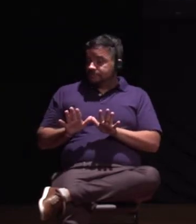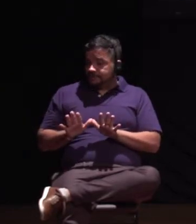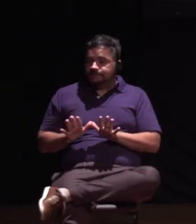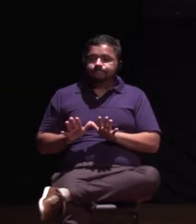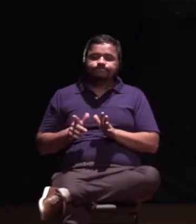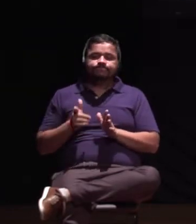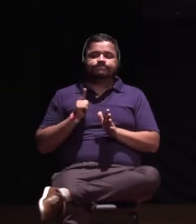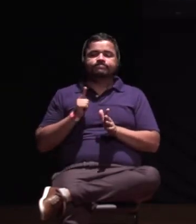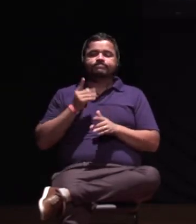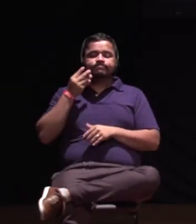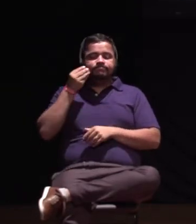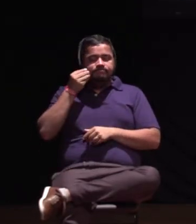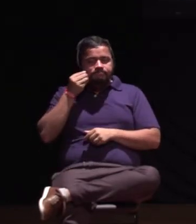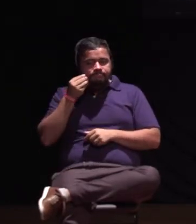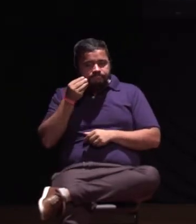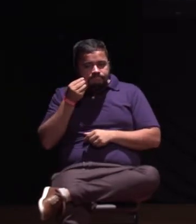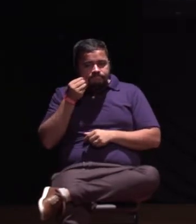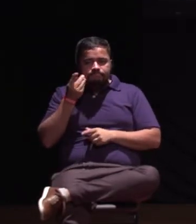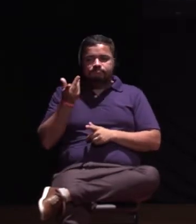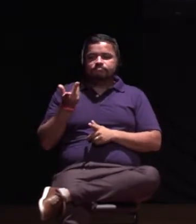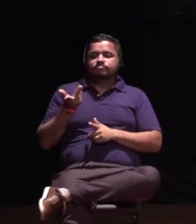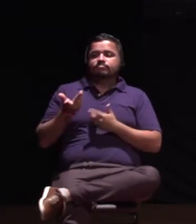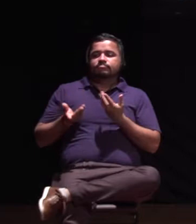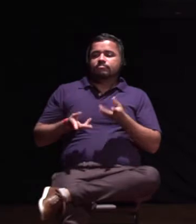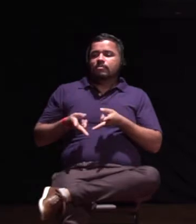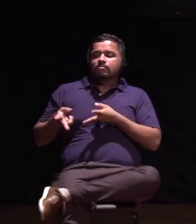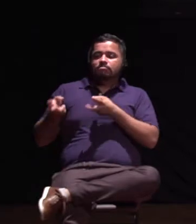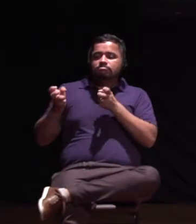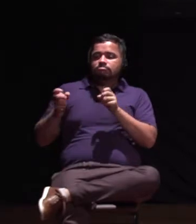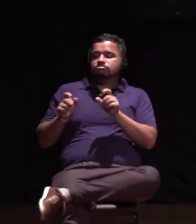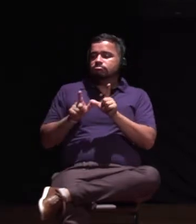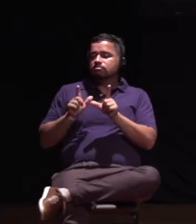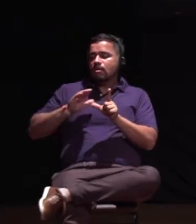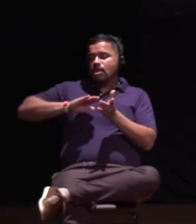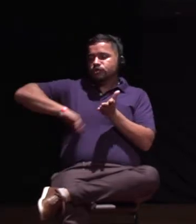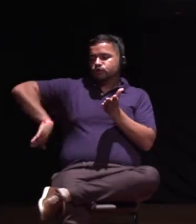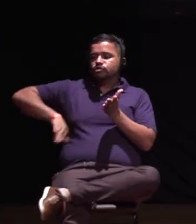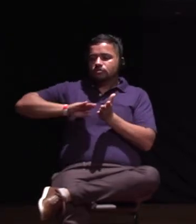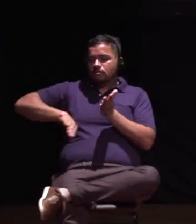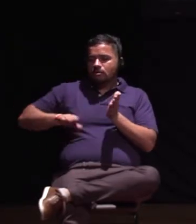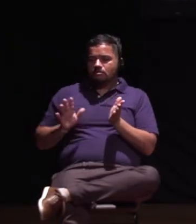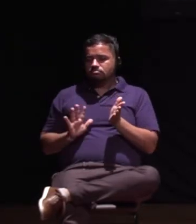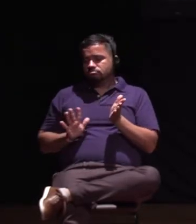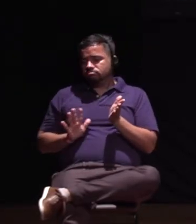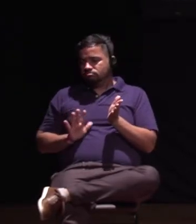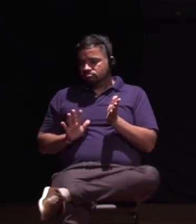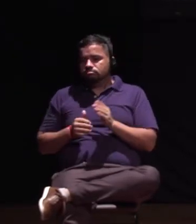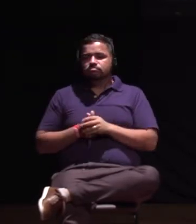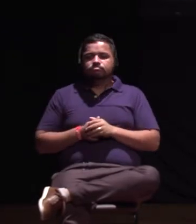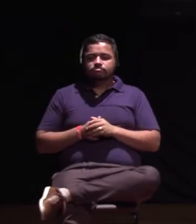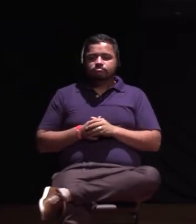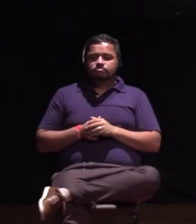I learned Trio A myself from Yvonne Rainer 10 years ago, and I was just talking to Olivia at lunch about how